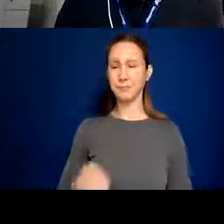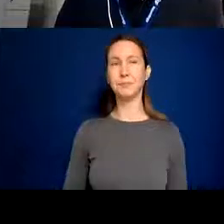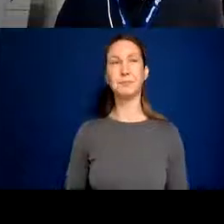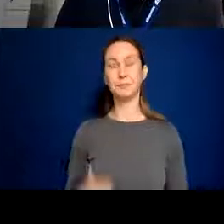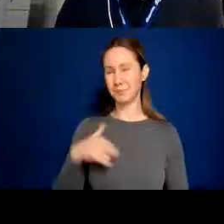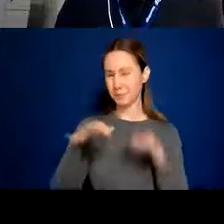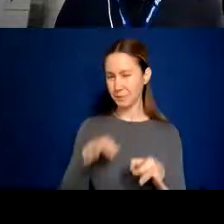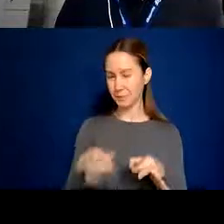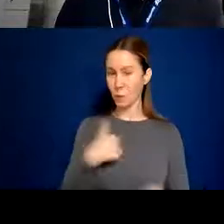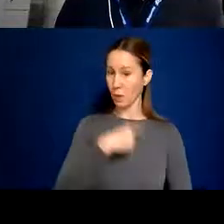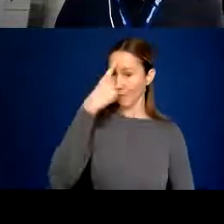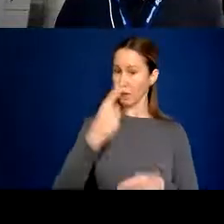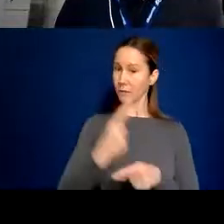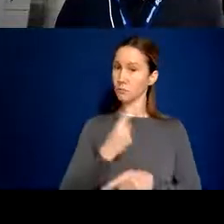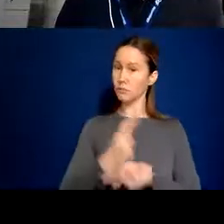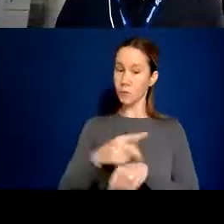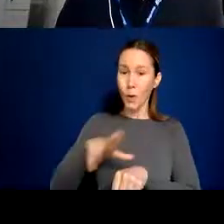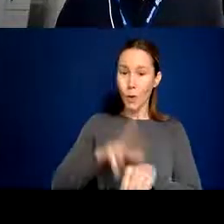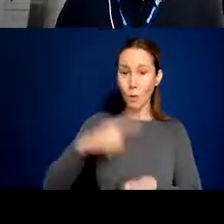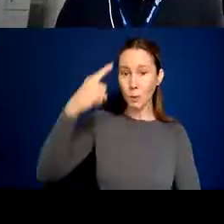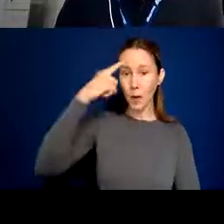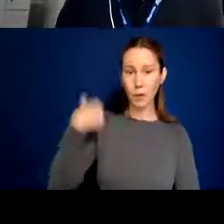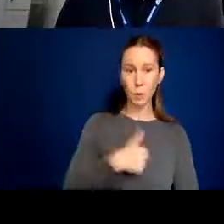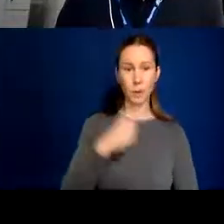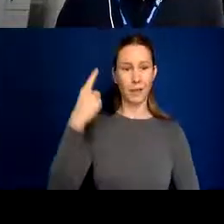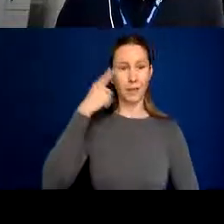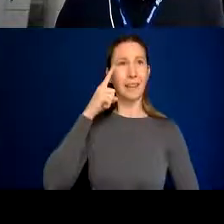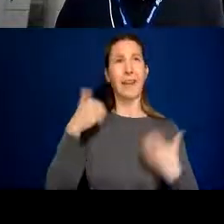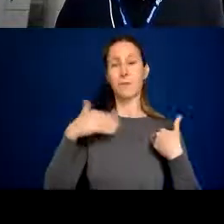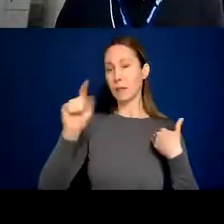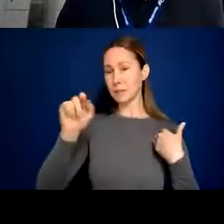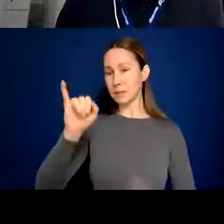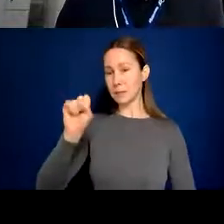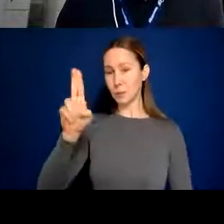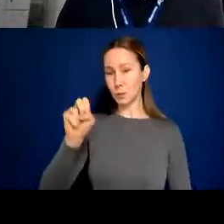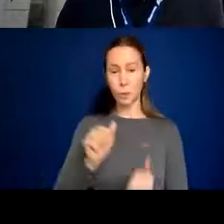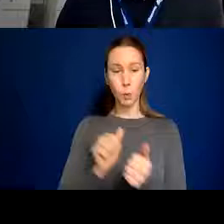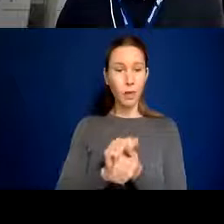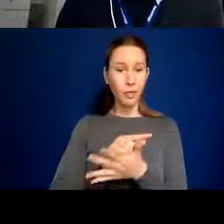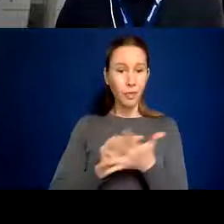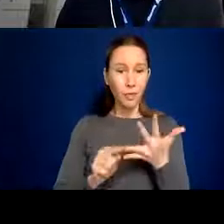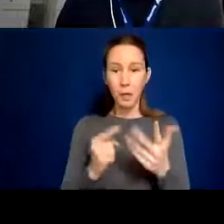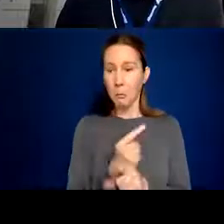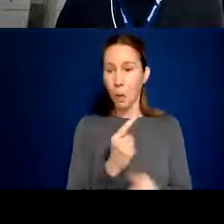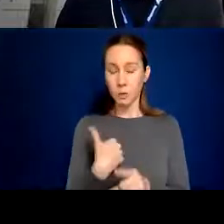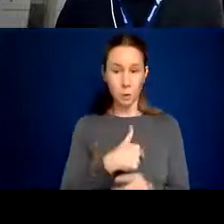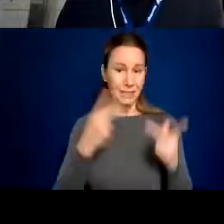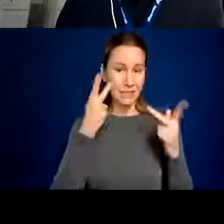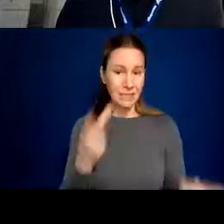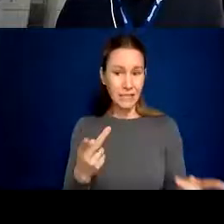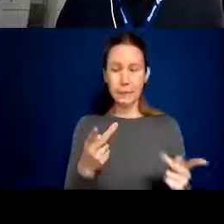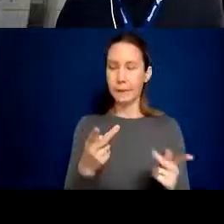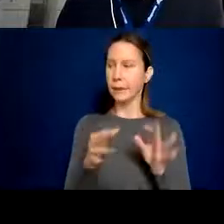think of the normal brain, we think of preserved tissue with all the components that we normally see, especially